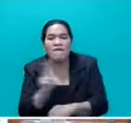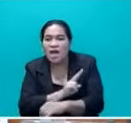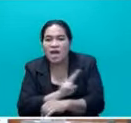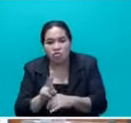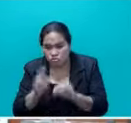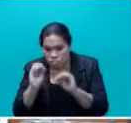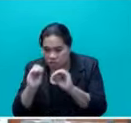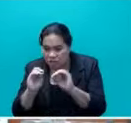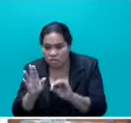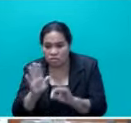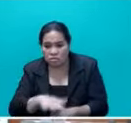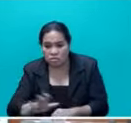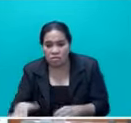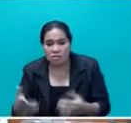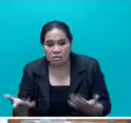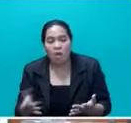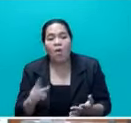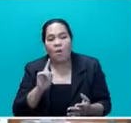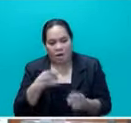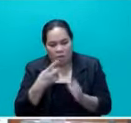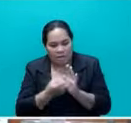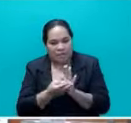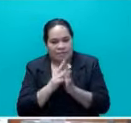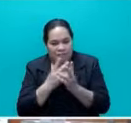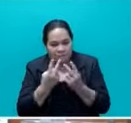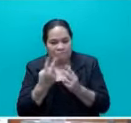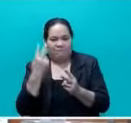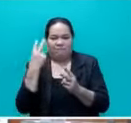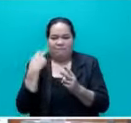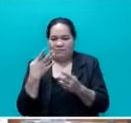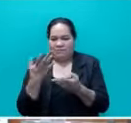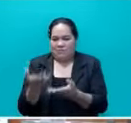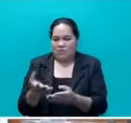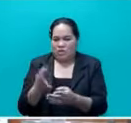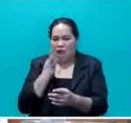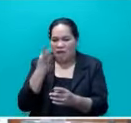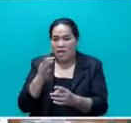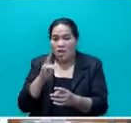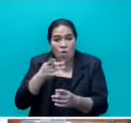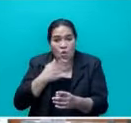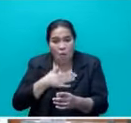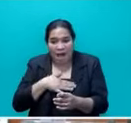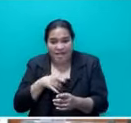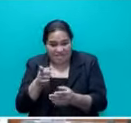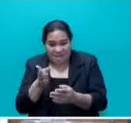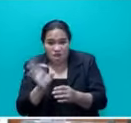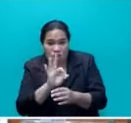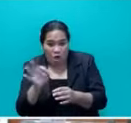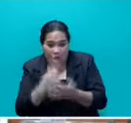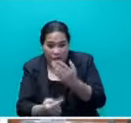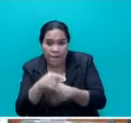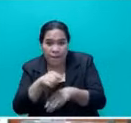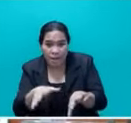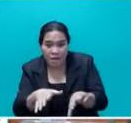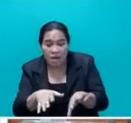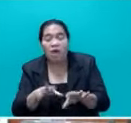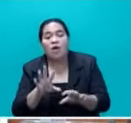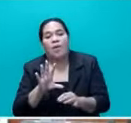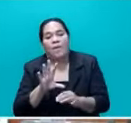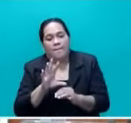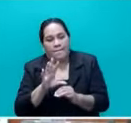them? That also goes back to it. Philosophically, if you want to remove this, then you could have,